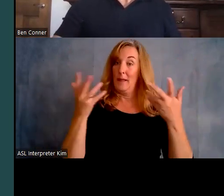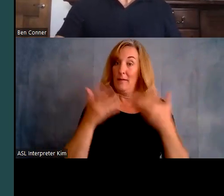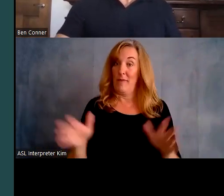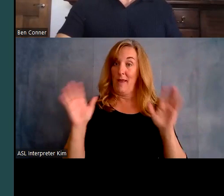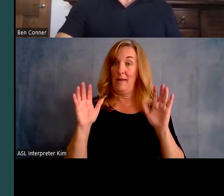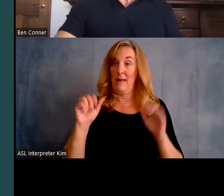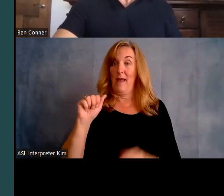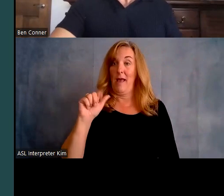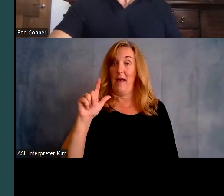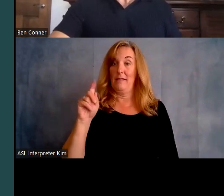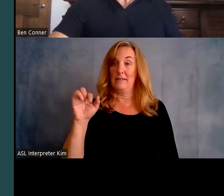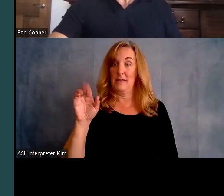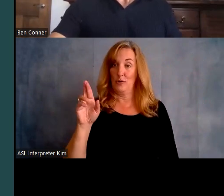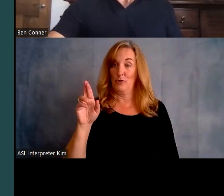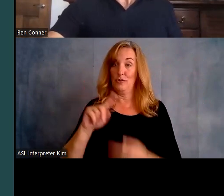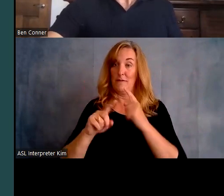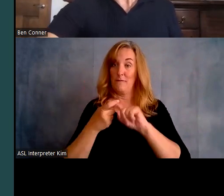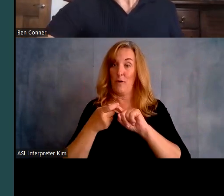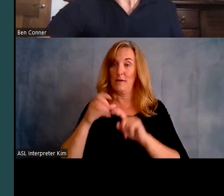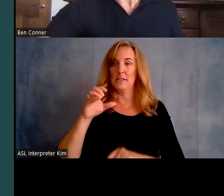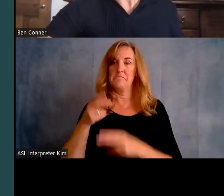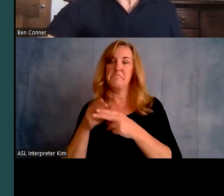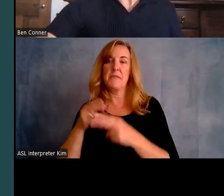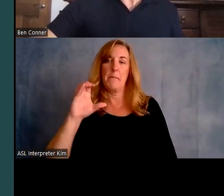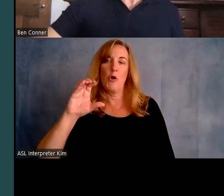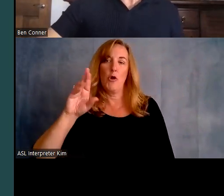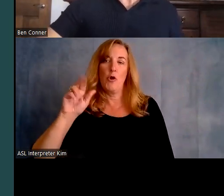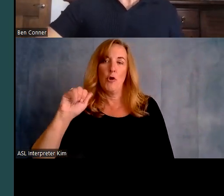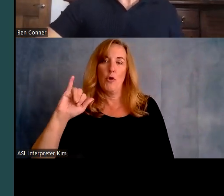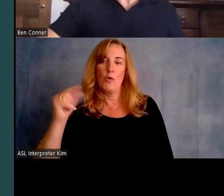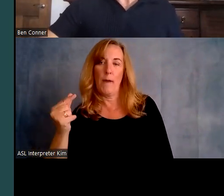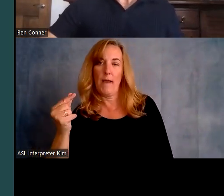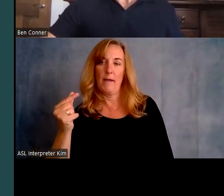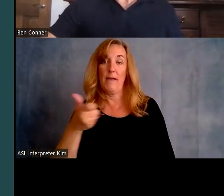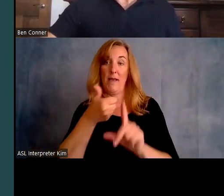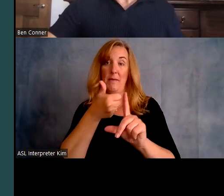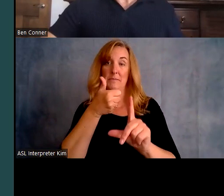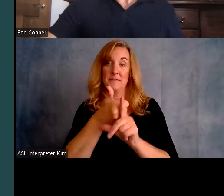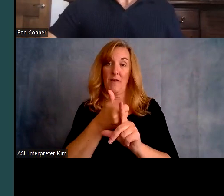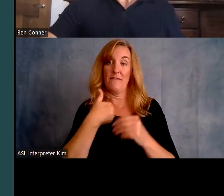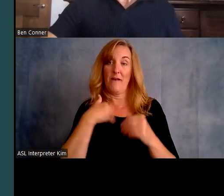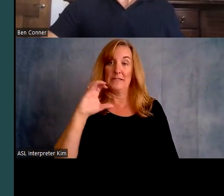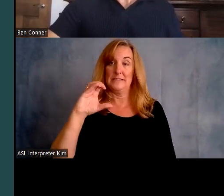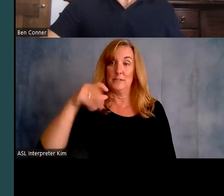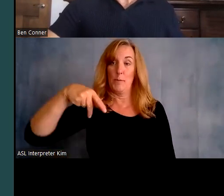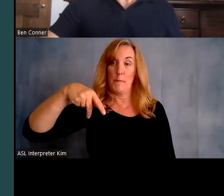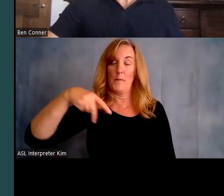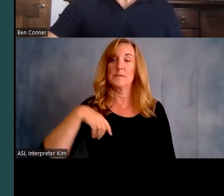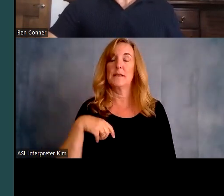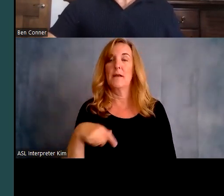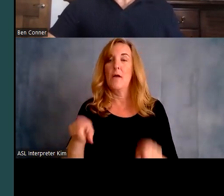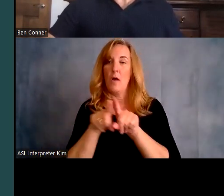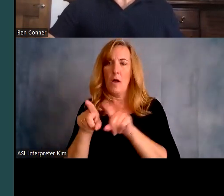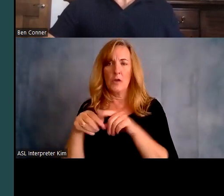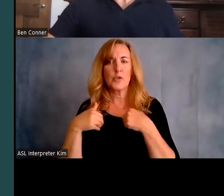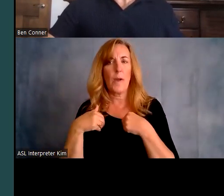Alexander's friends, Craig, who has cerebral palsy and also has an